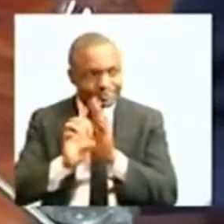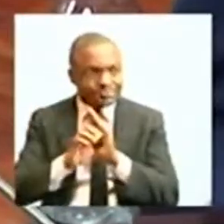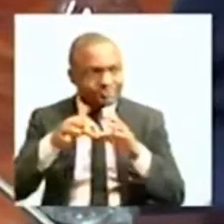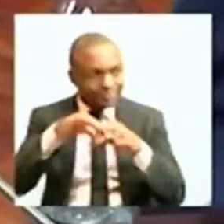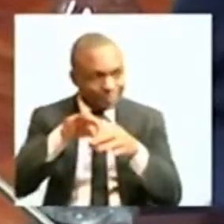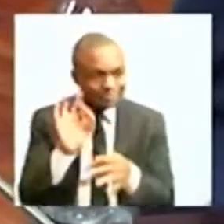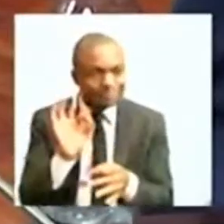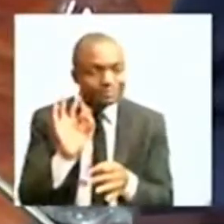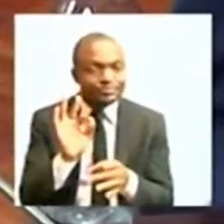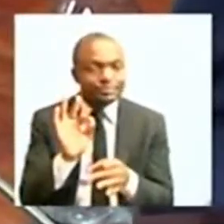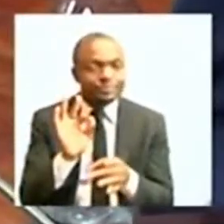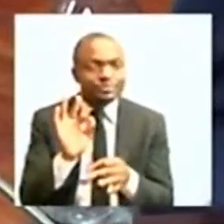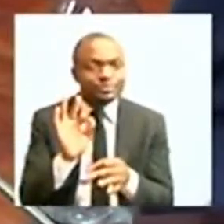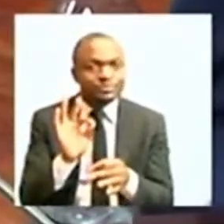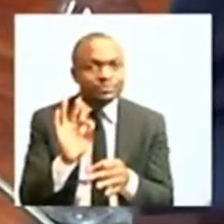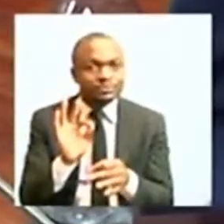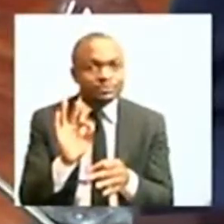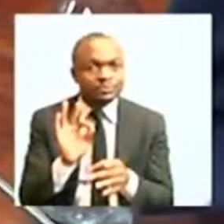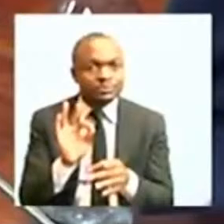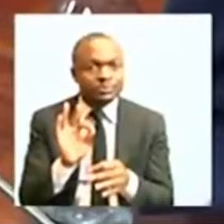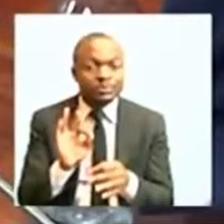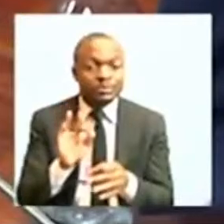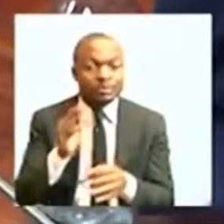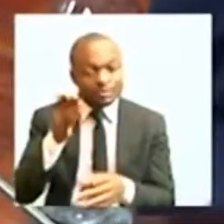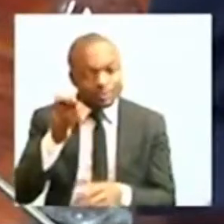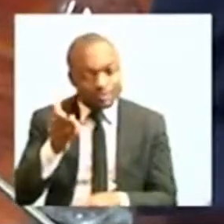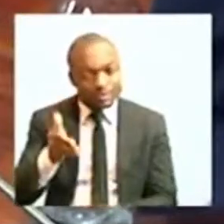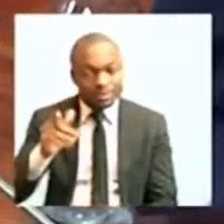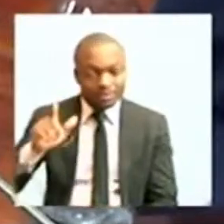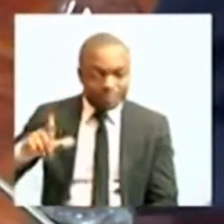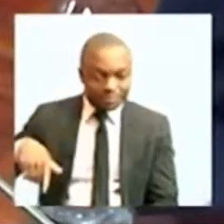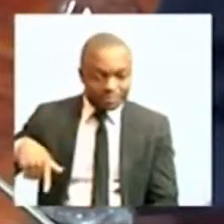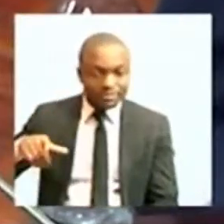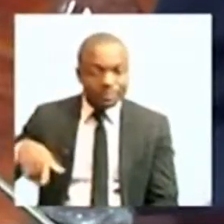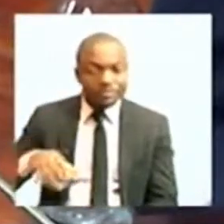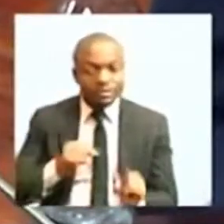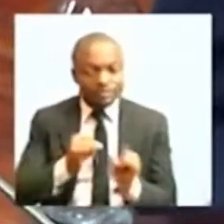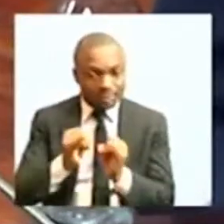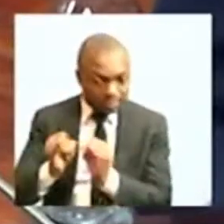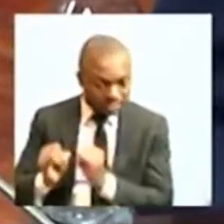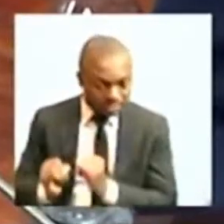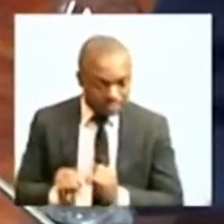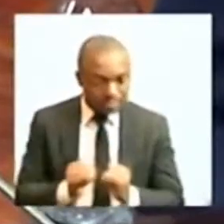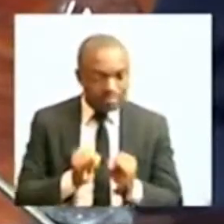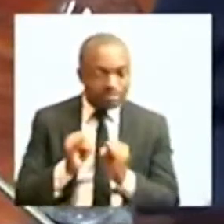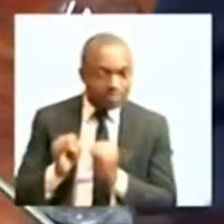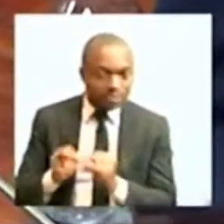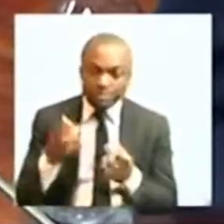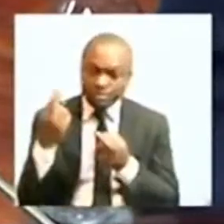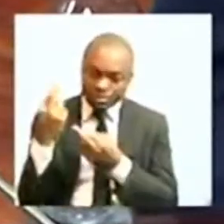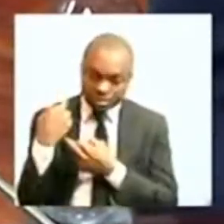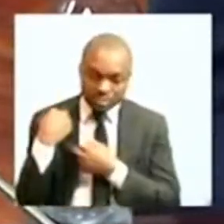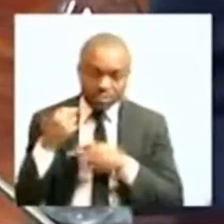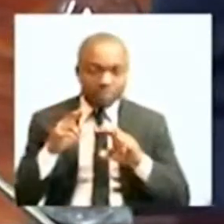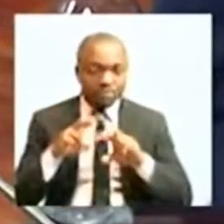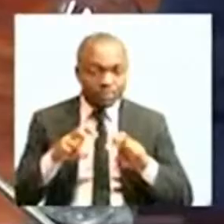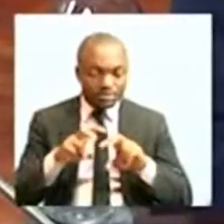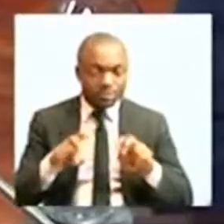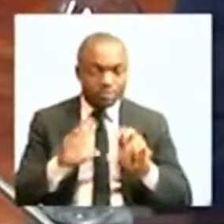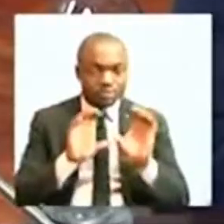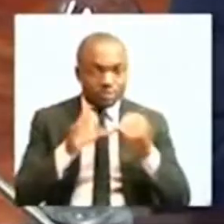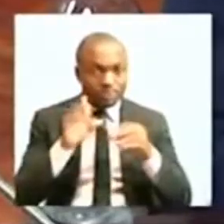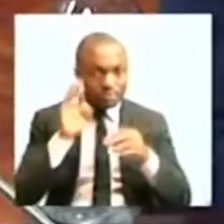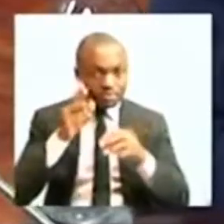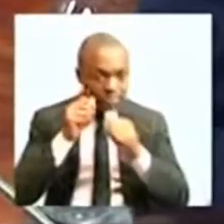that there are unnecessary delays in the constitution and execution of responsibilities of evaluation committees, we will follow those